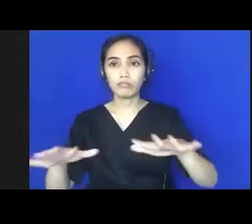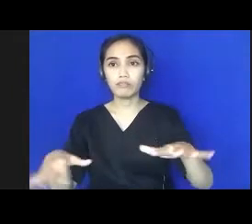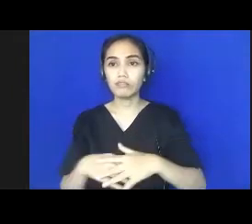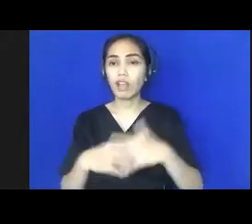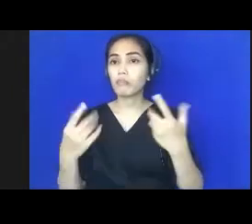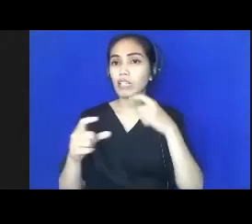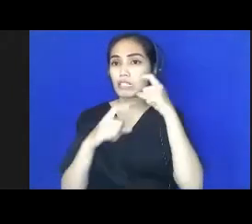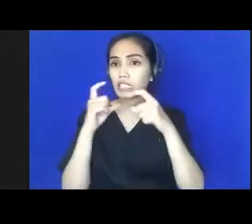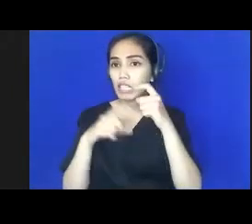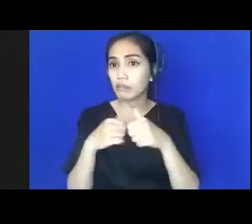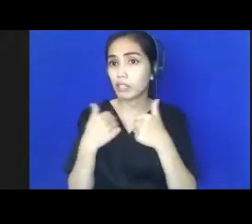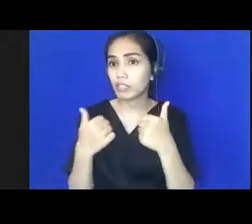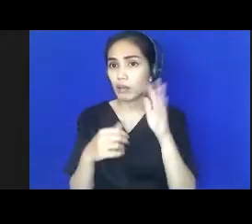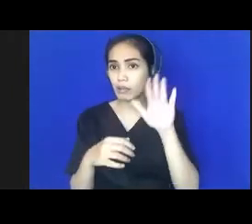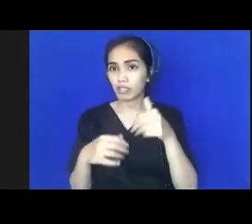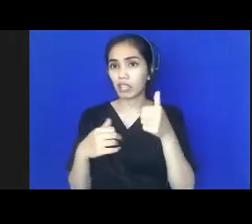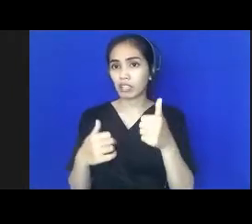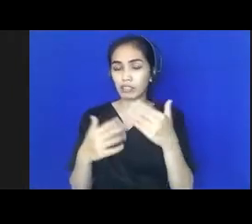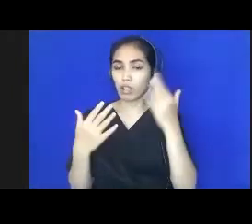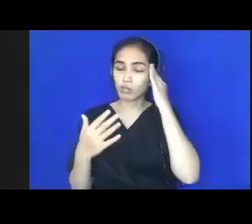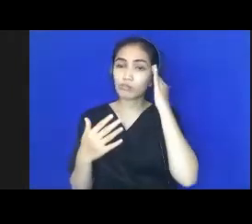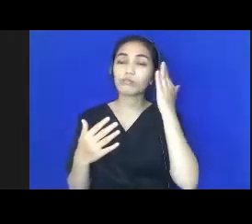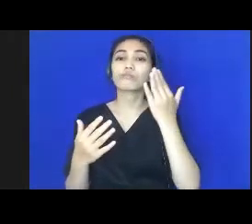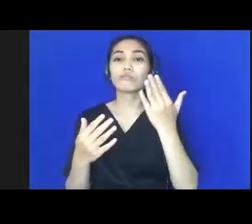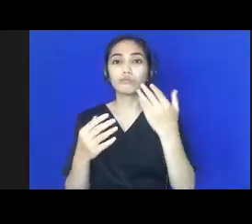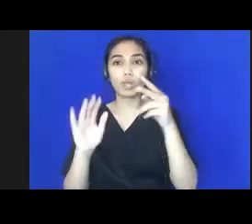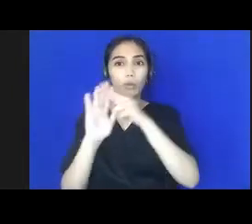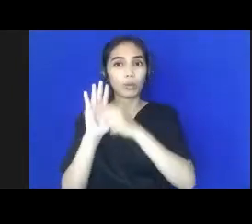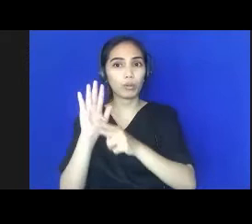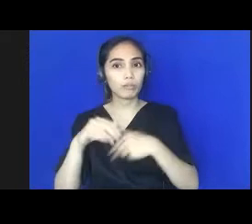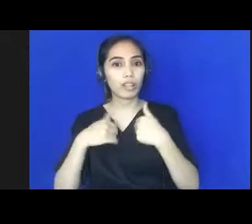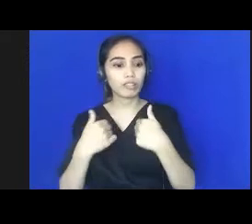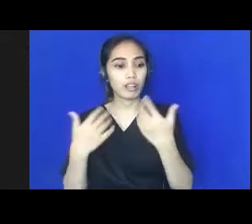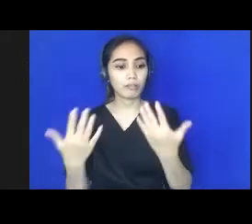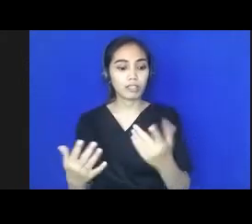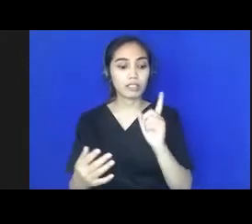it's actually finished. And Mitra Youth is a good example of this.